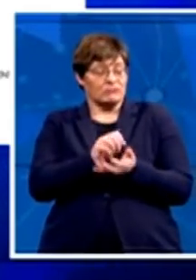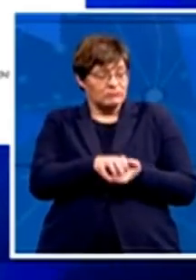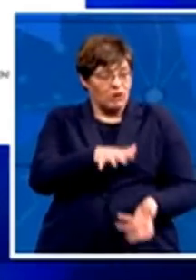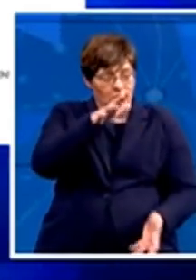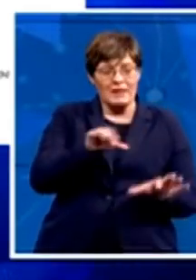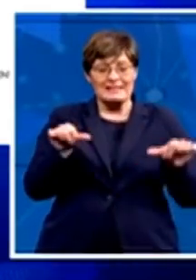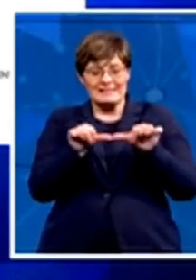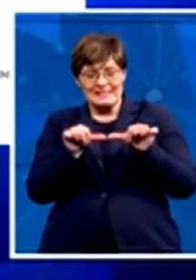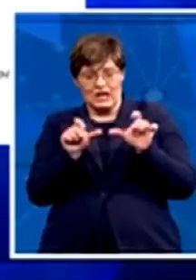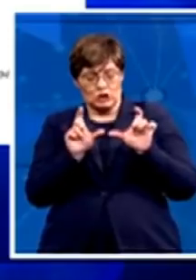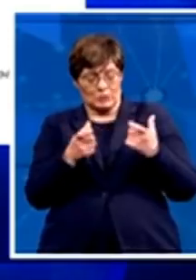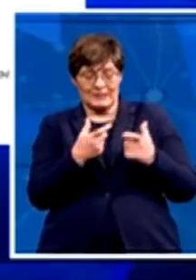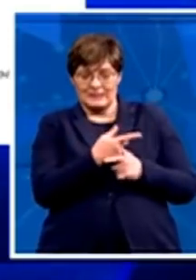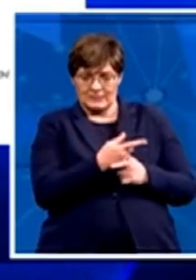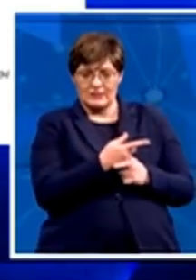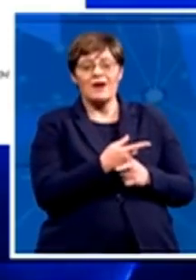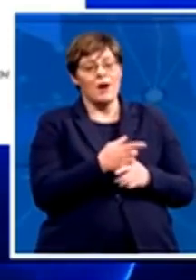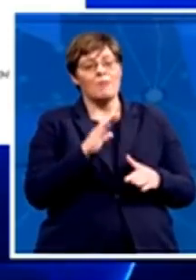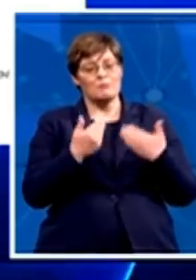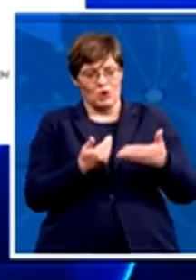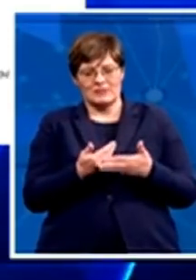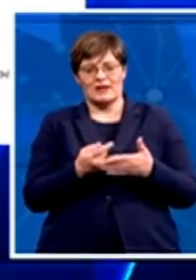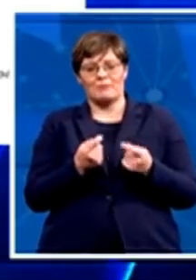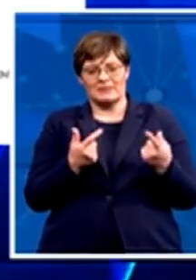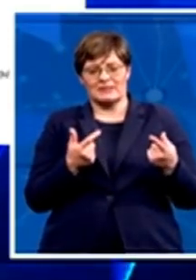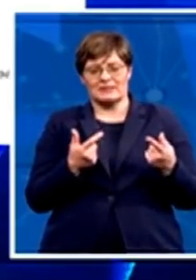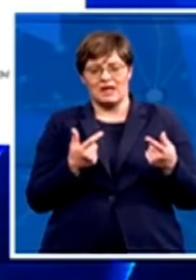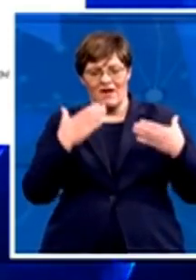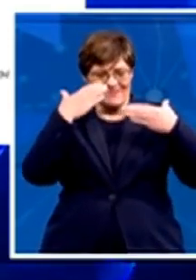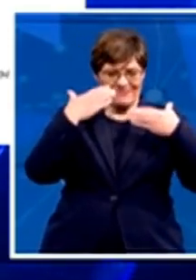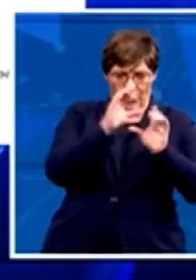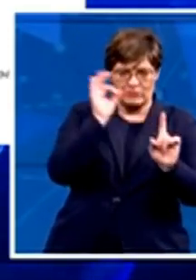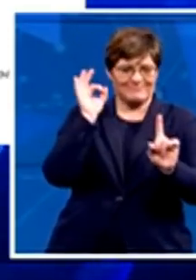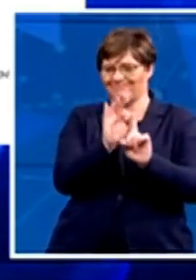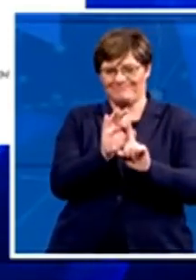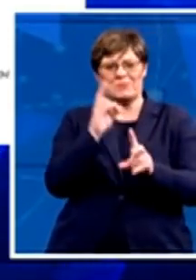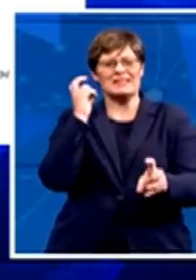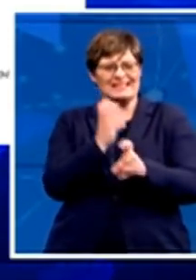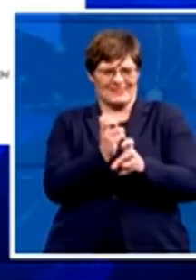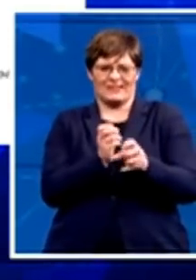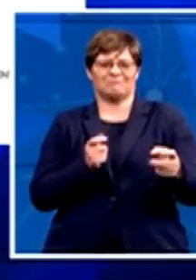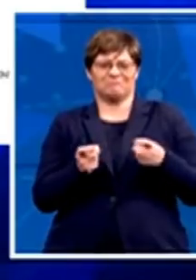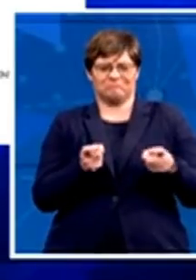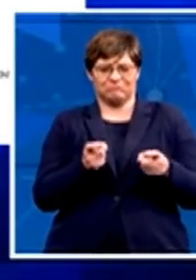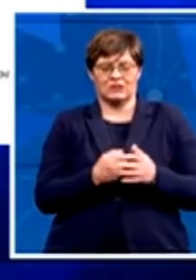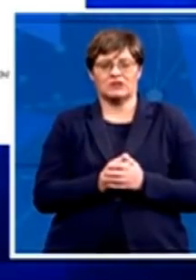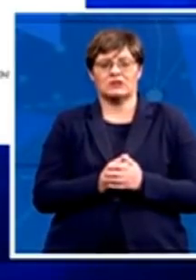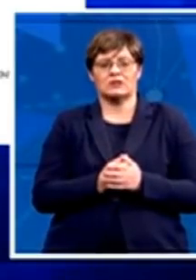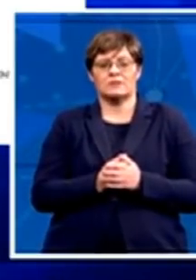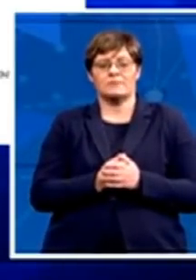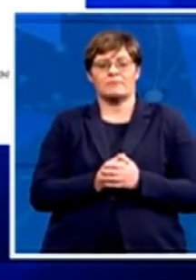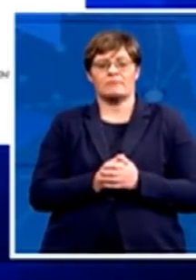process becoming a little bit unfocused and difficult to manage. This is, as I understand it, the first time that we